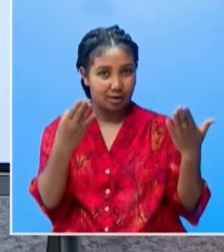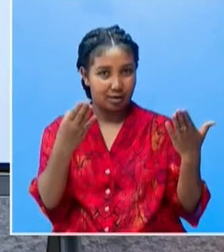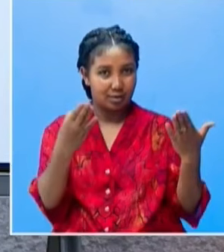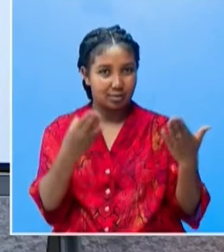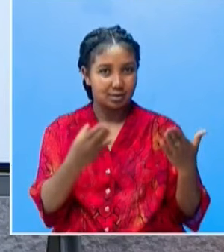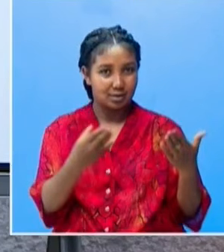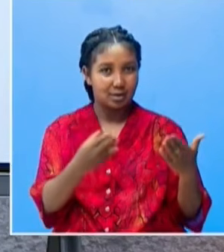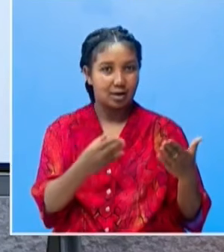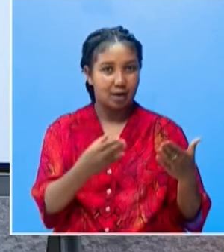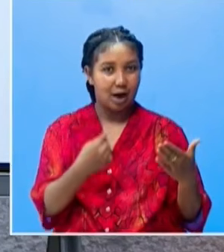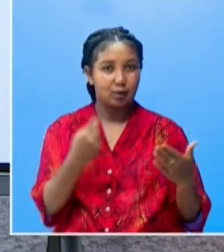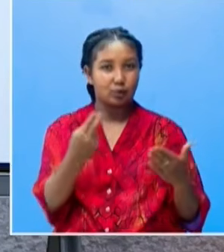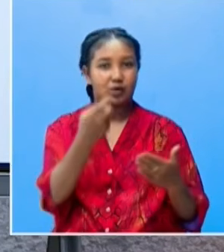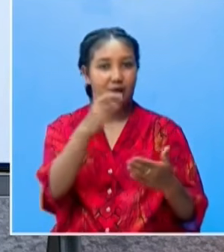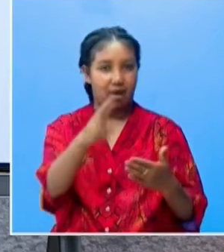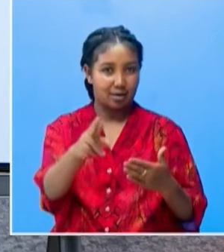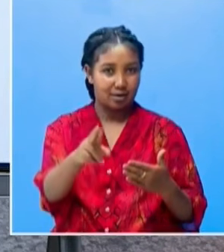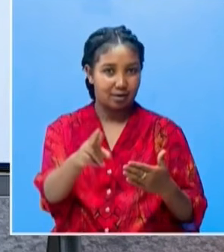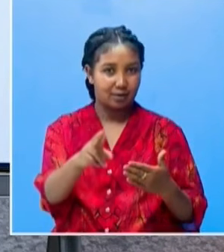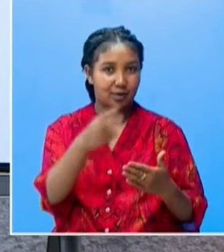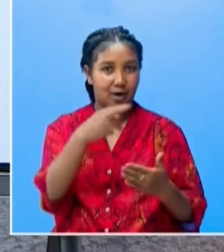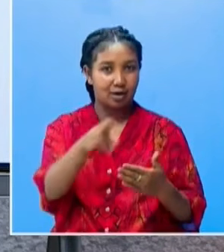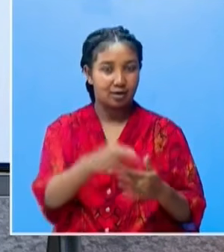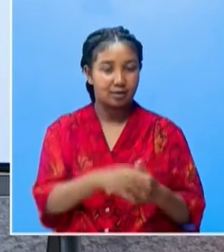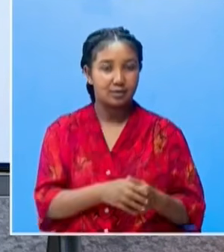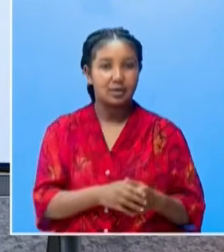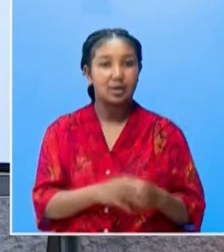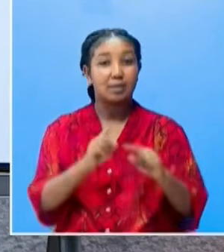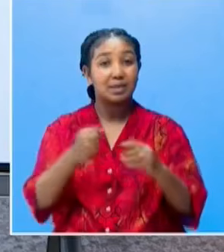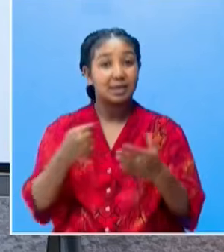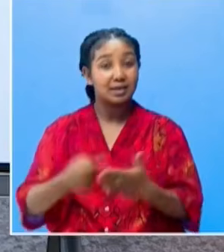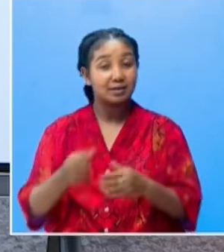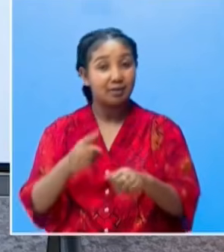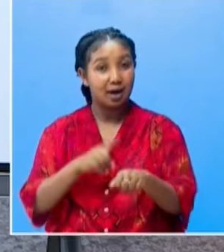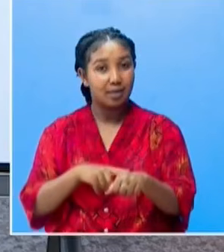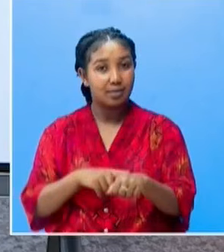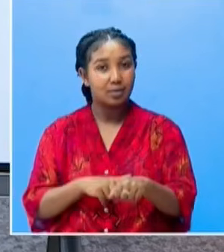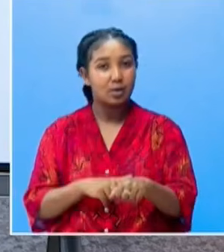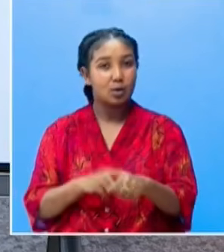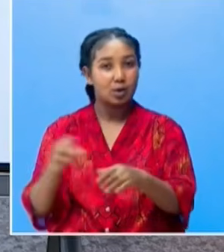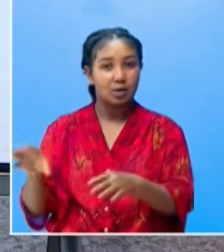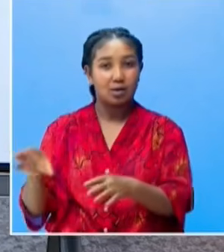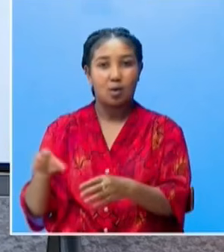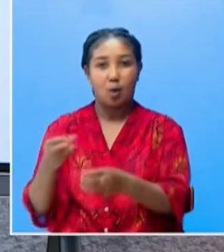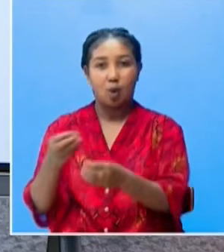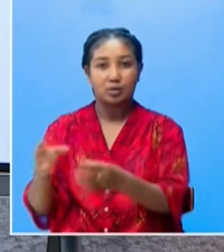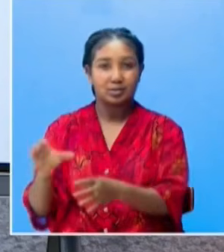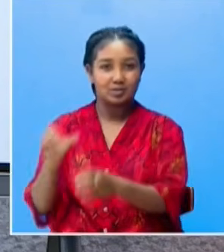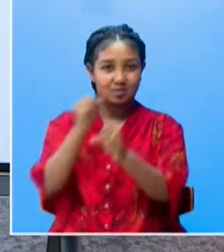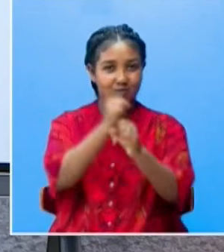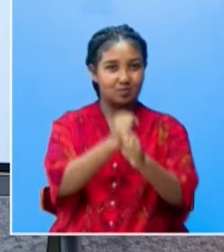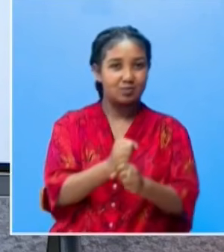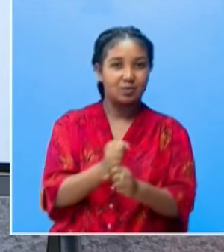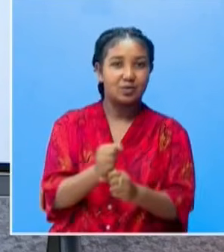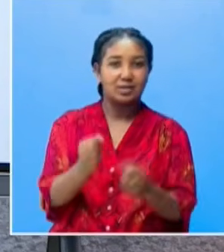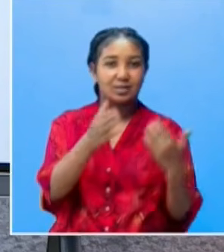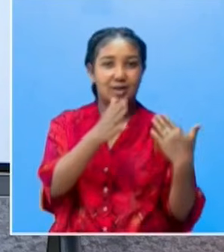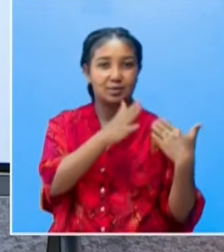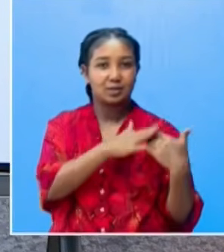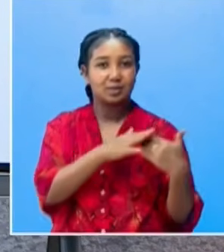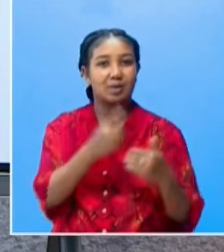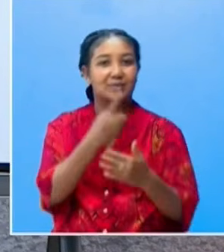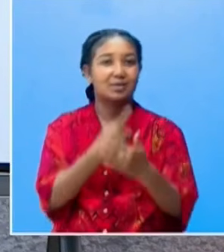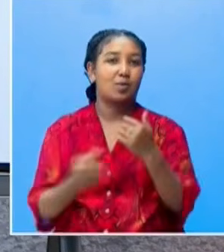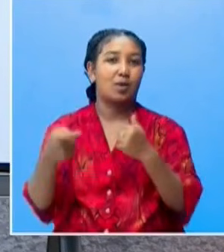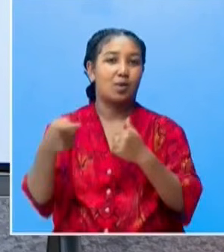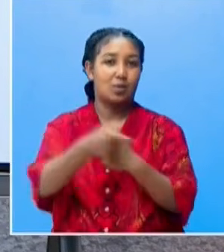I used what? Are as an auxiliary. But this time, when I bring the object as a subject, it becomes